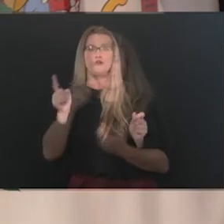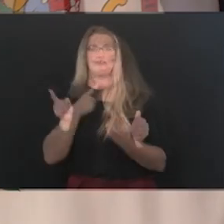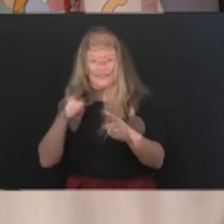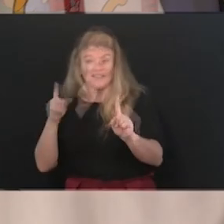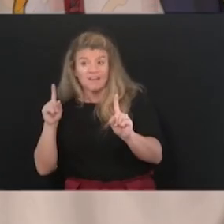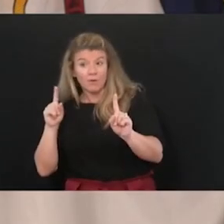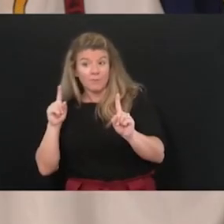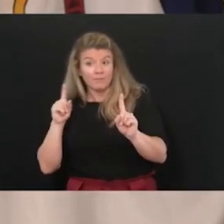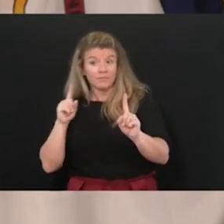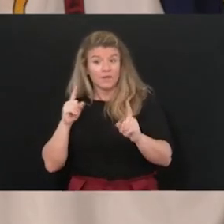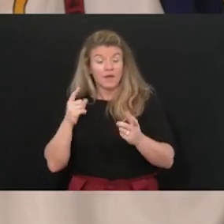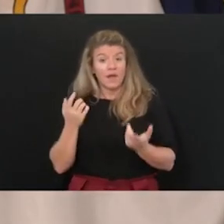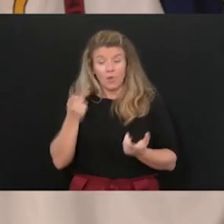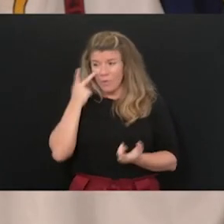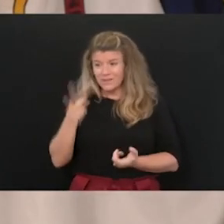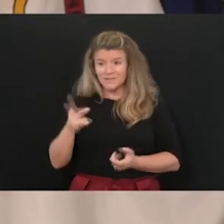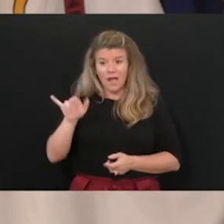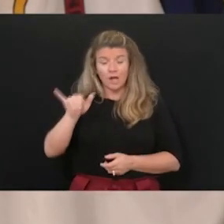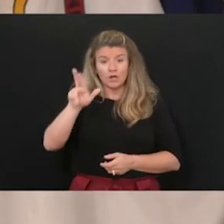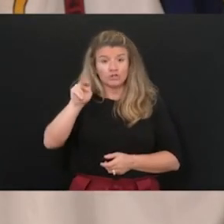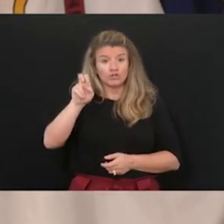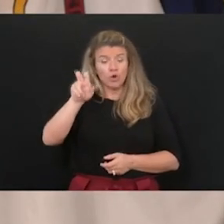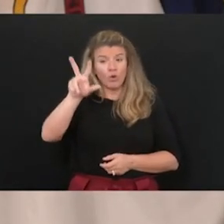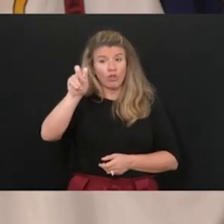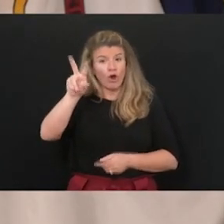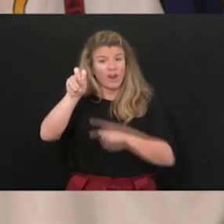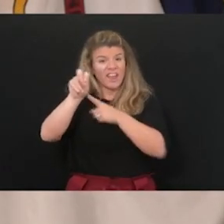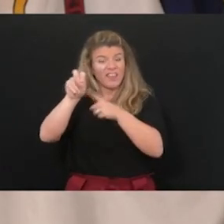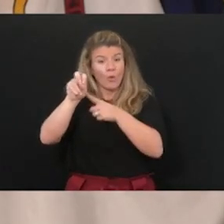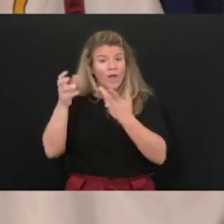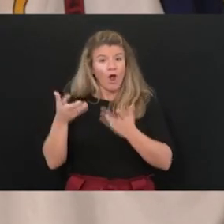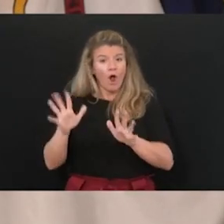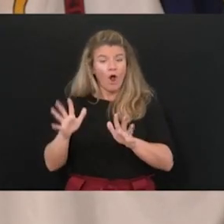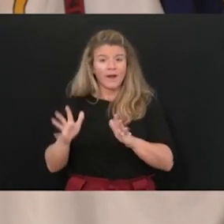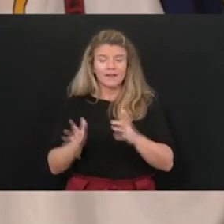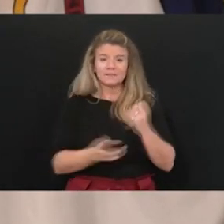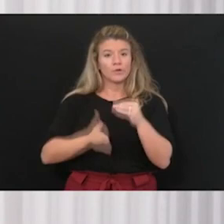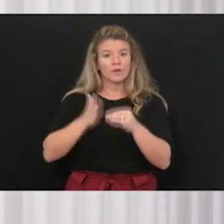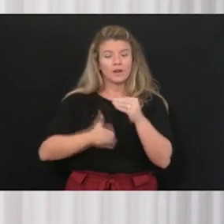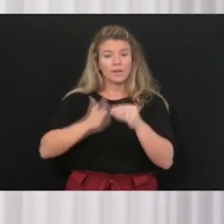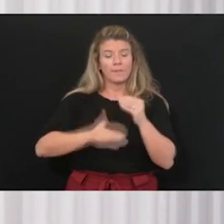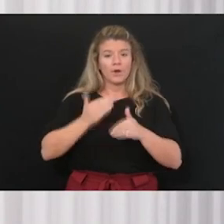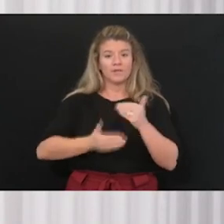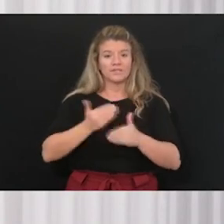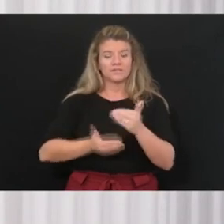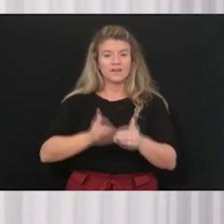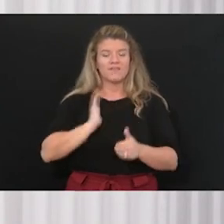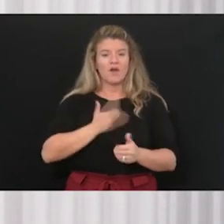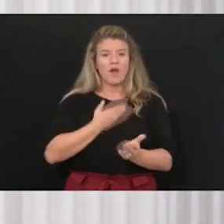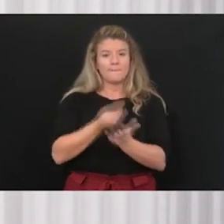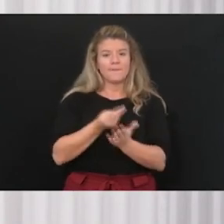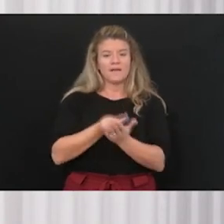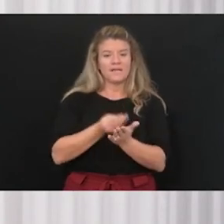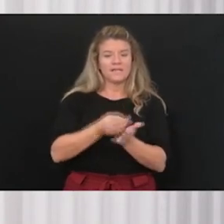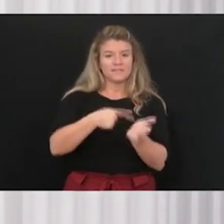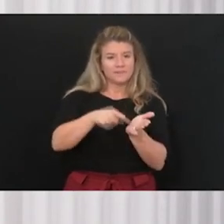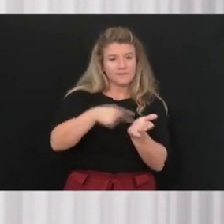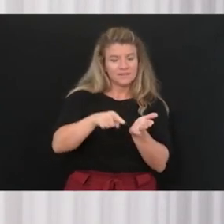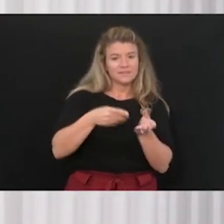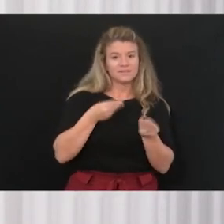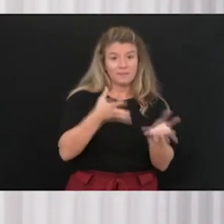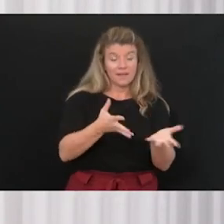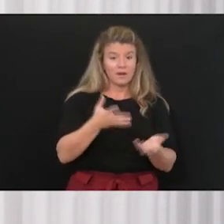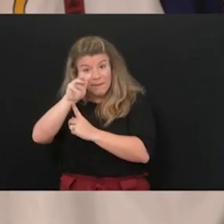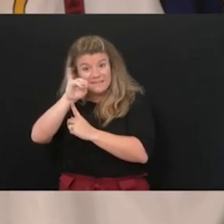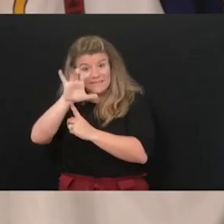front lines. Under the governor's leadership, West Virginia ended fiscal year 2020 with a surplus, despite the effects COVID-19 had on